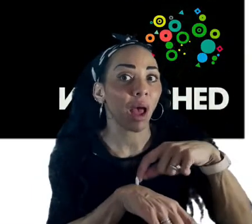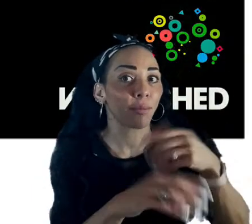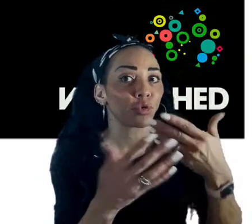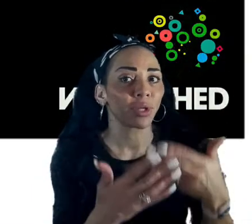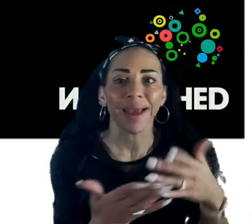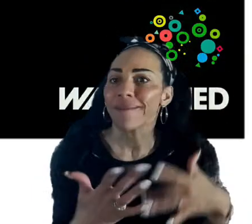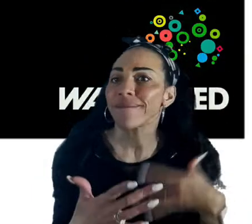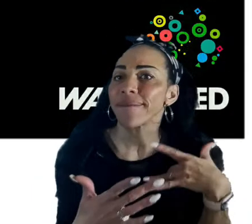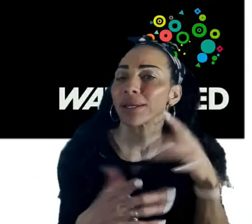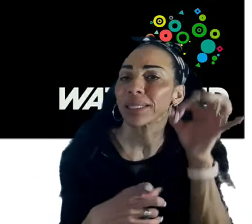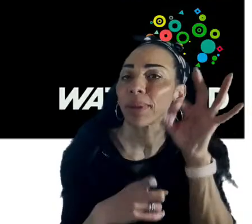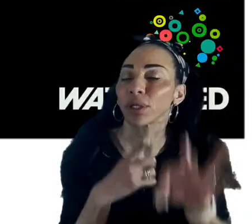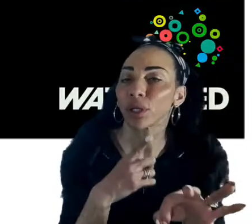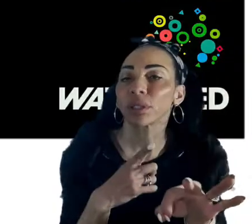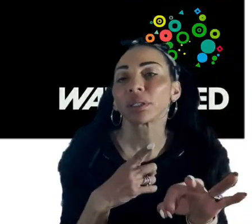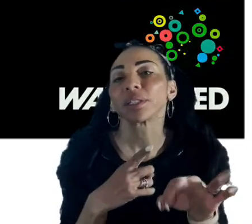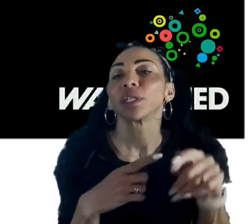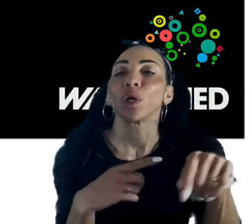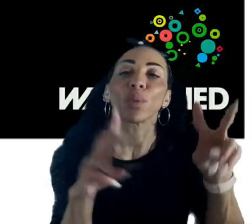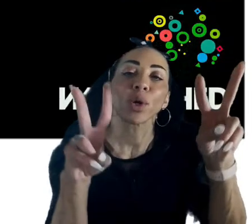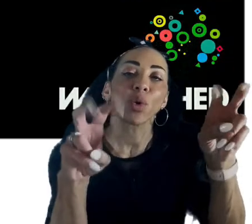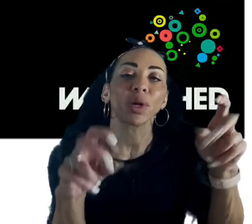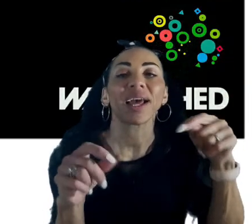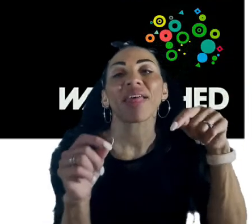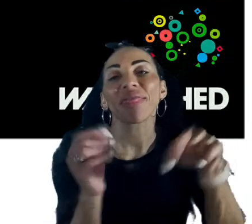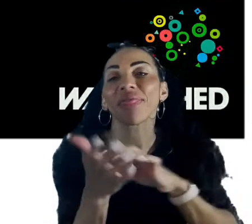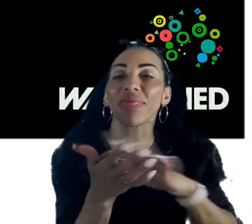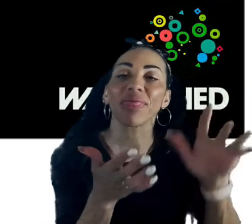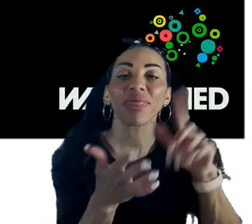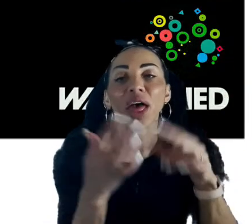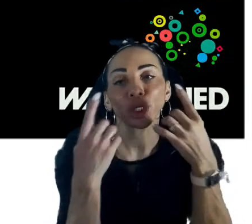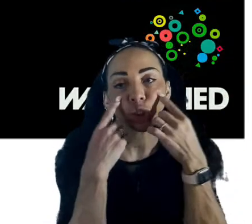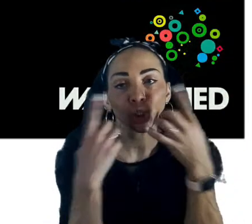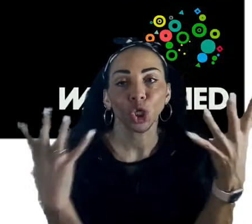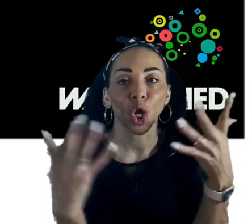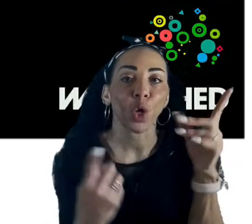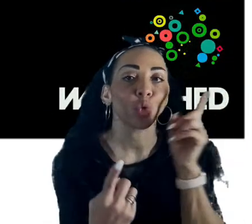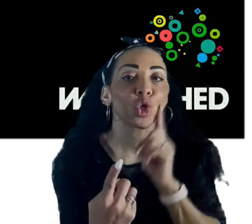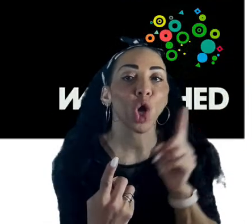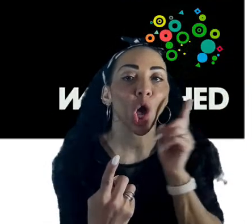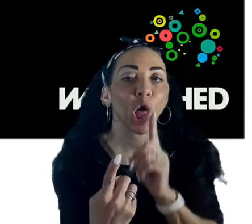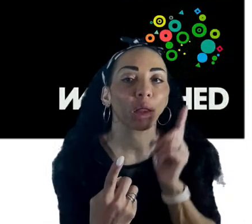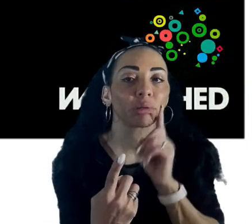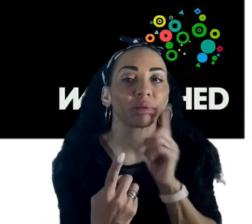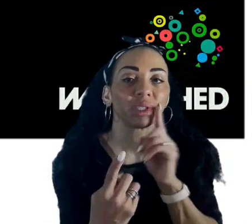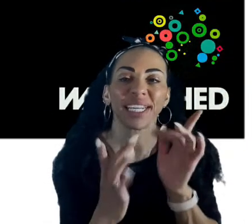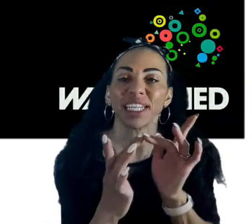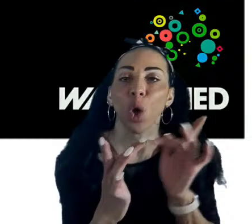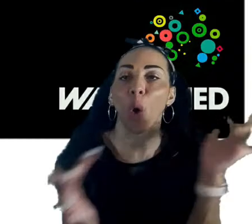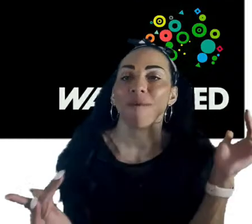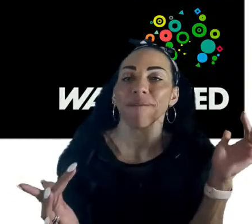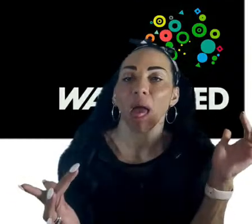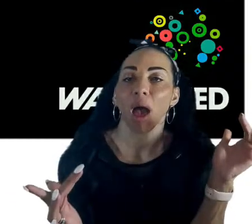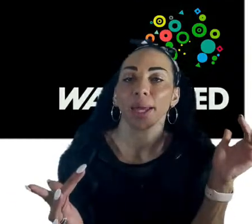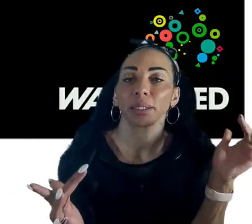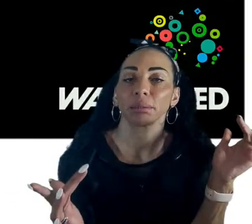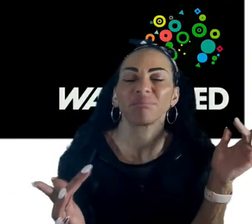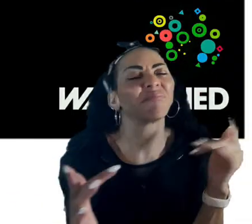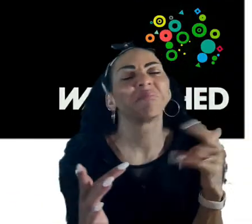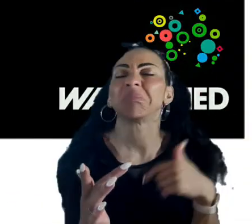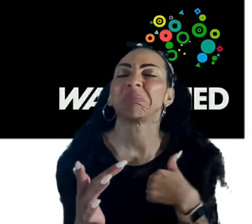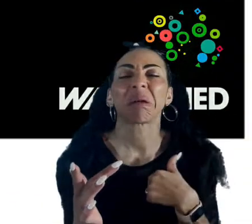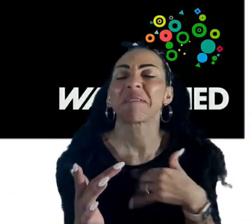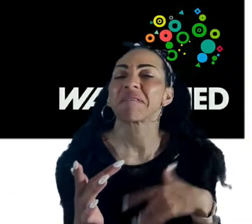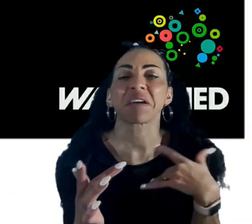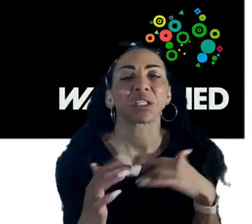We did call it The Showgirl Is Offline, but it doesn't really sit very well with me currently. But I think there's something about